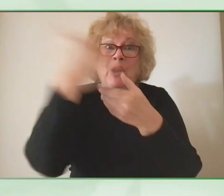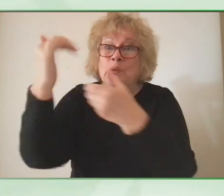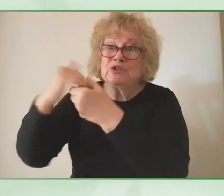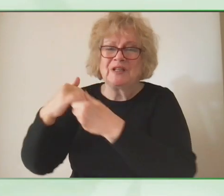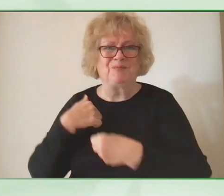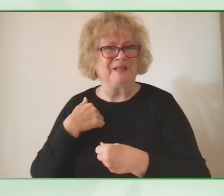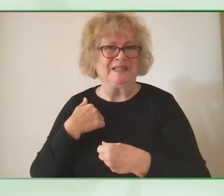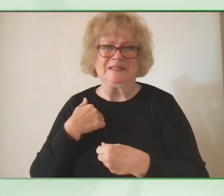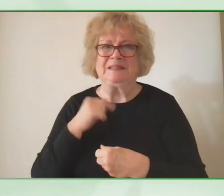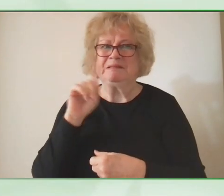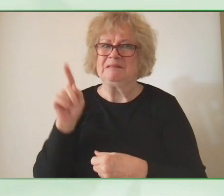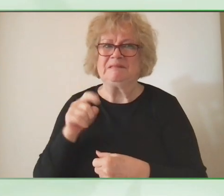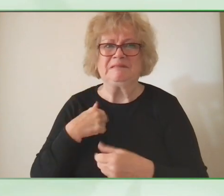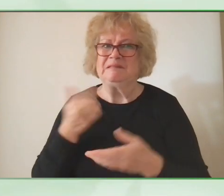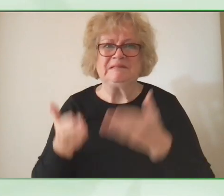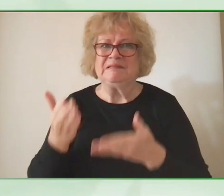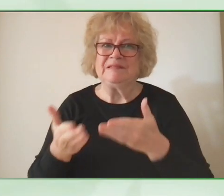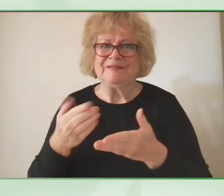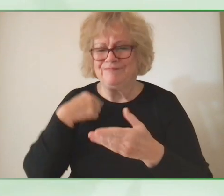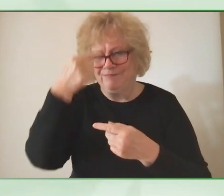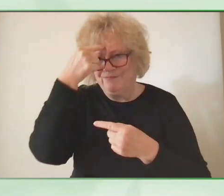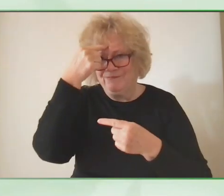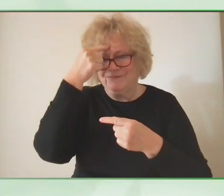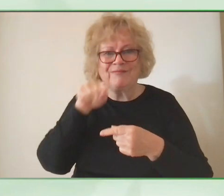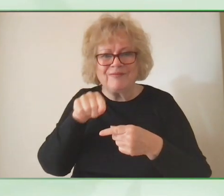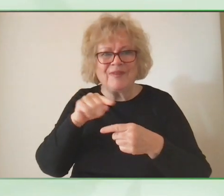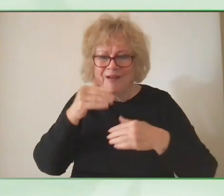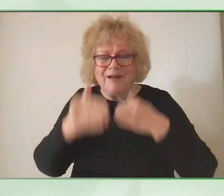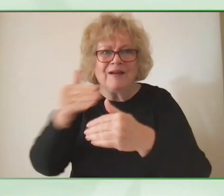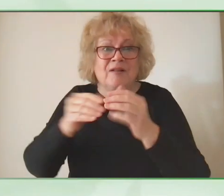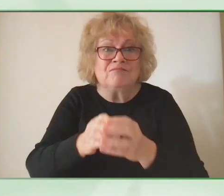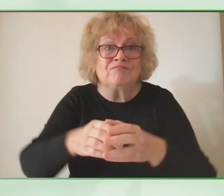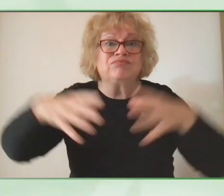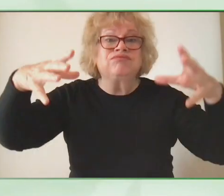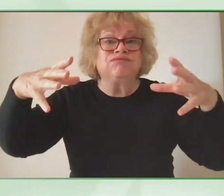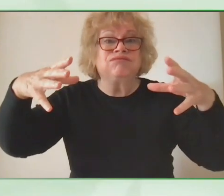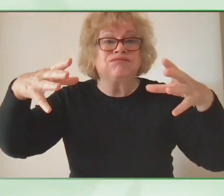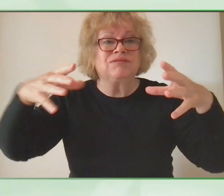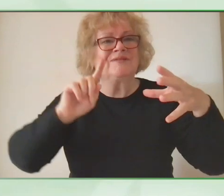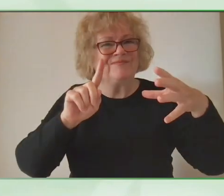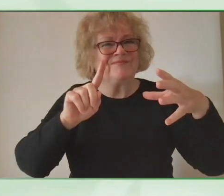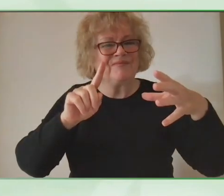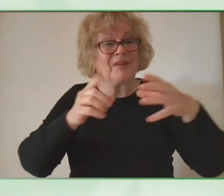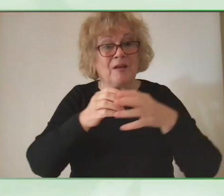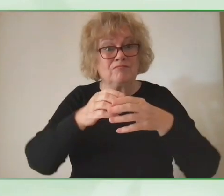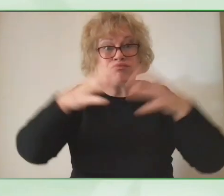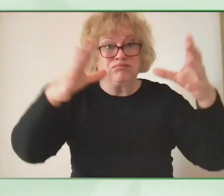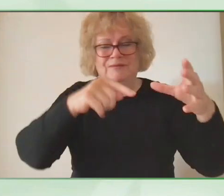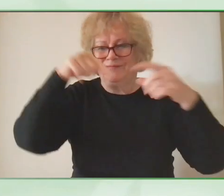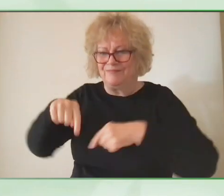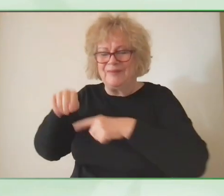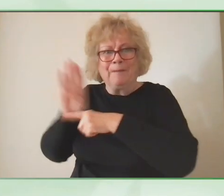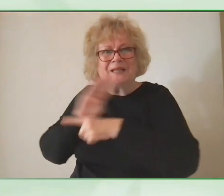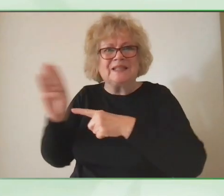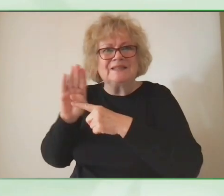the ability to go to scale is the ability to figure out a strategy that helps many people where they are at a price point that they